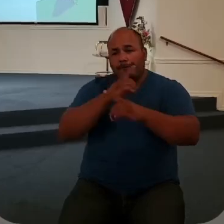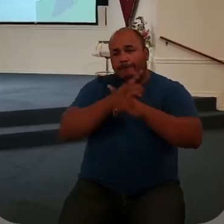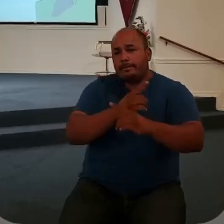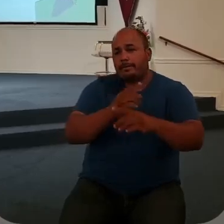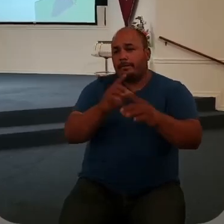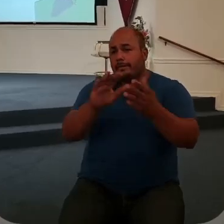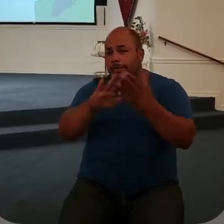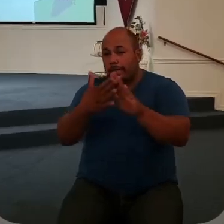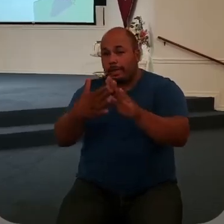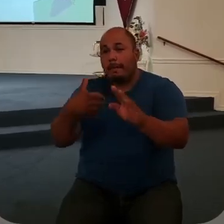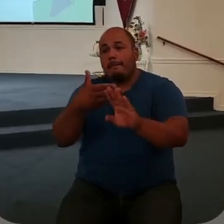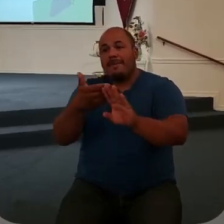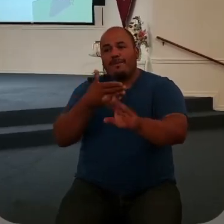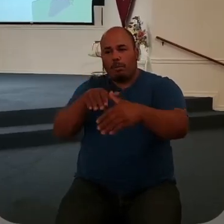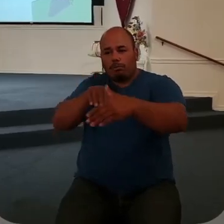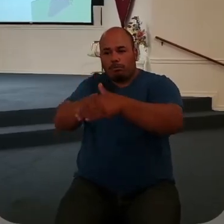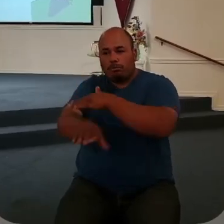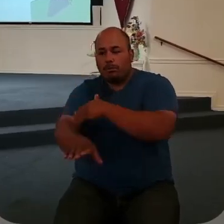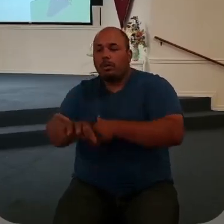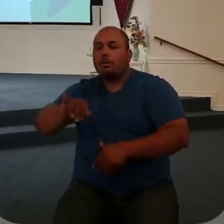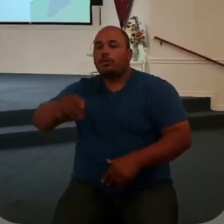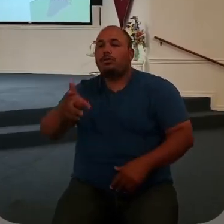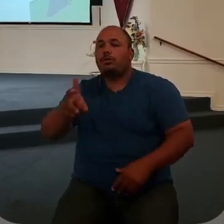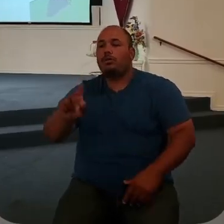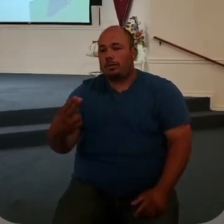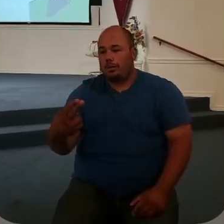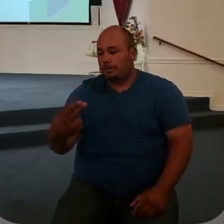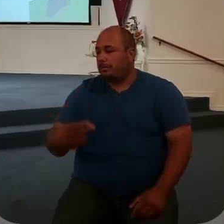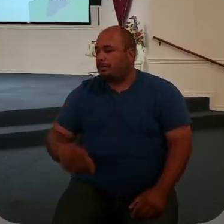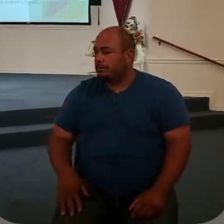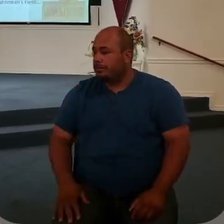enemy armies could reach Jerusalem. So this is verse 17.